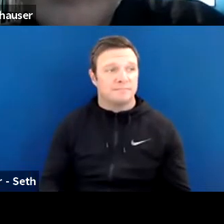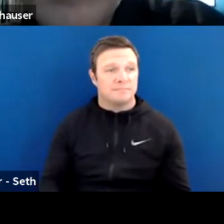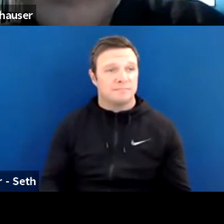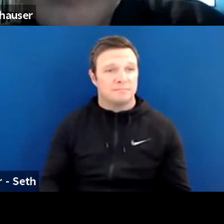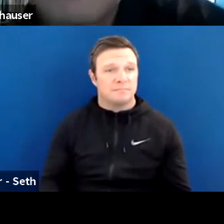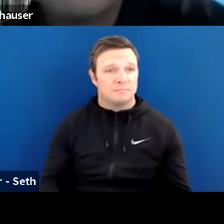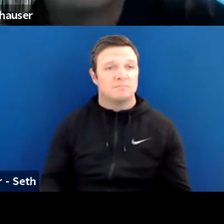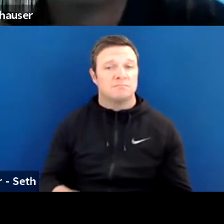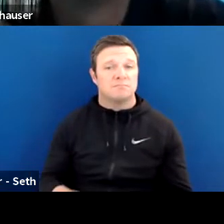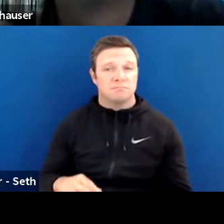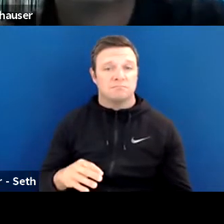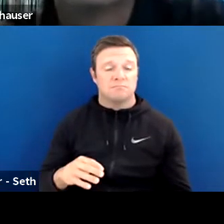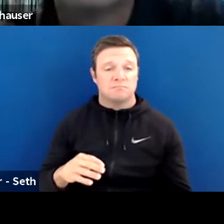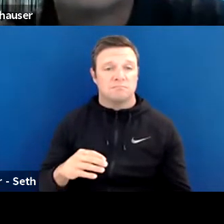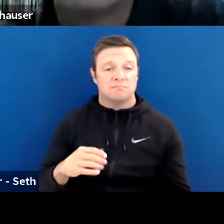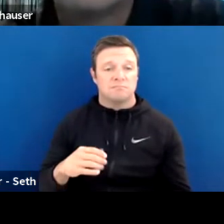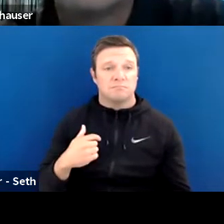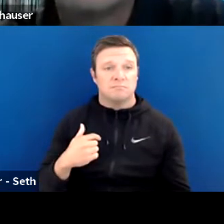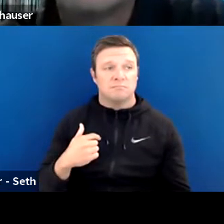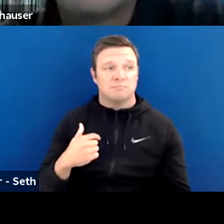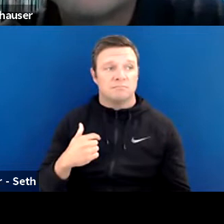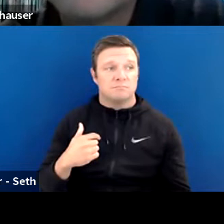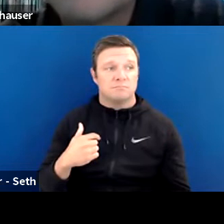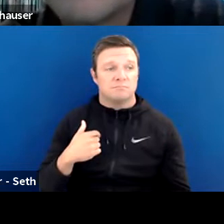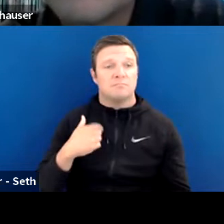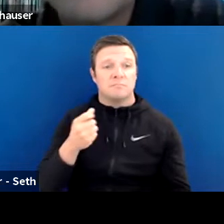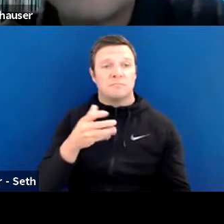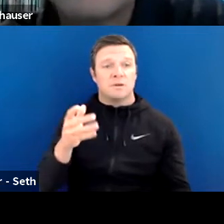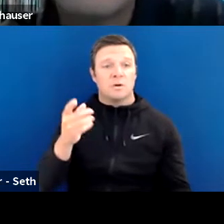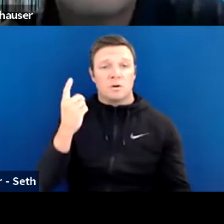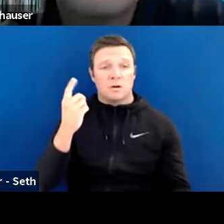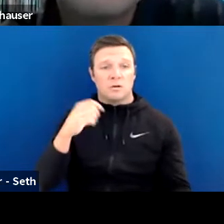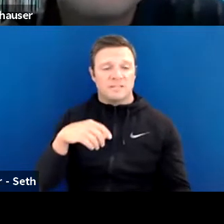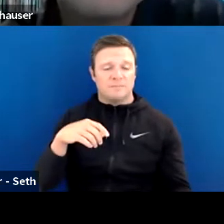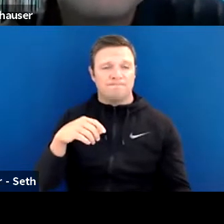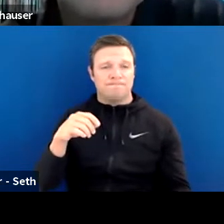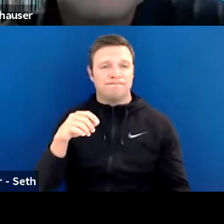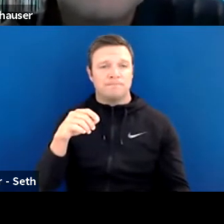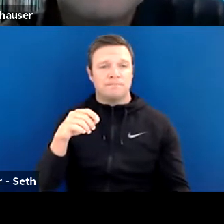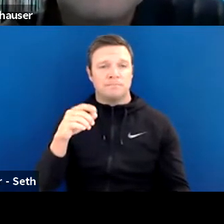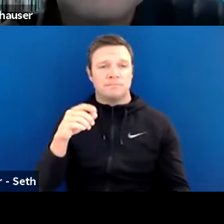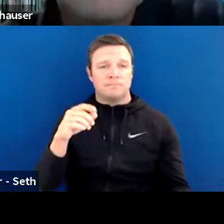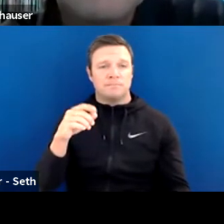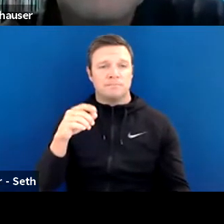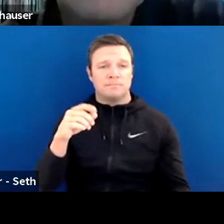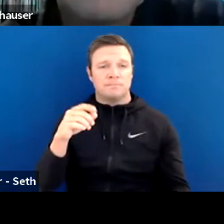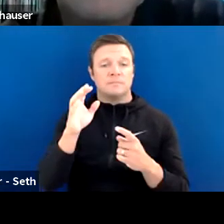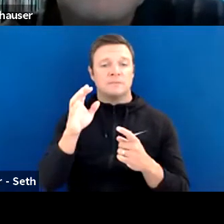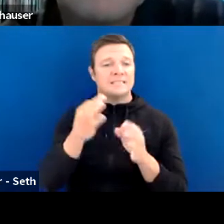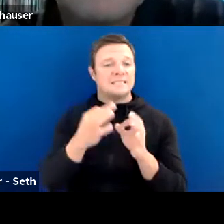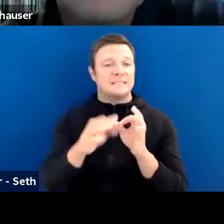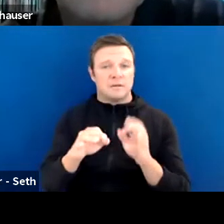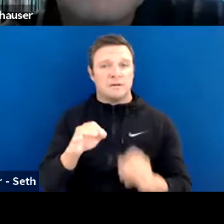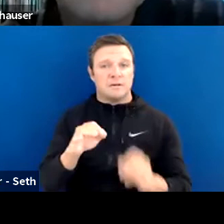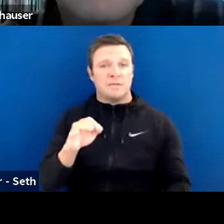number of things, but just one simple one I want to share because it's so obvious and I guess took me a long time